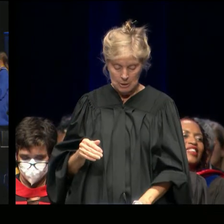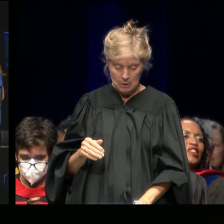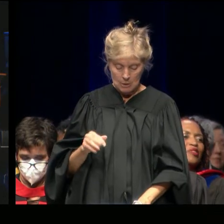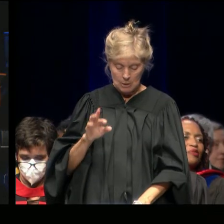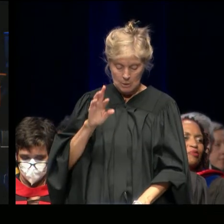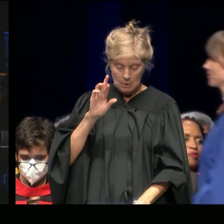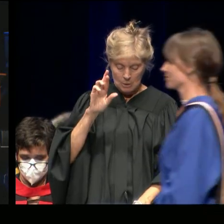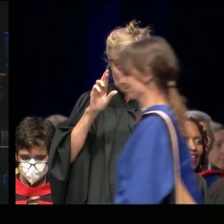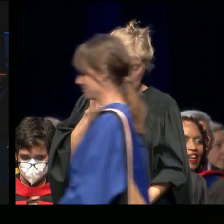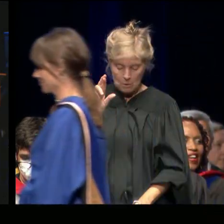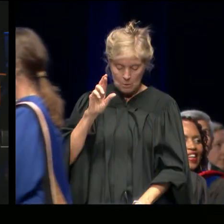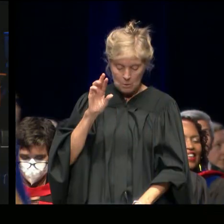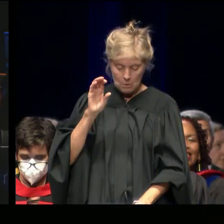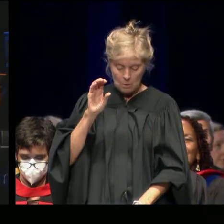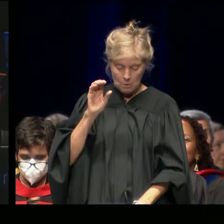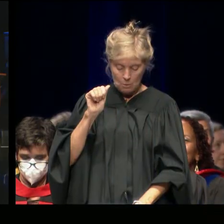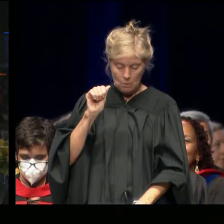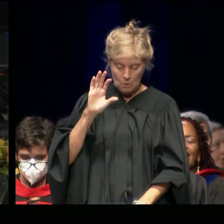Rochelle Wilson.